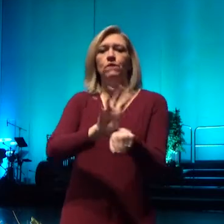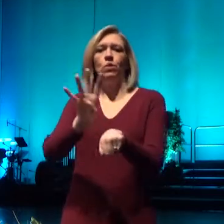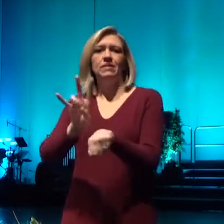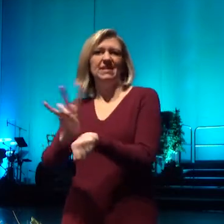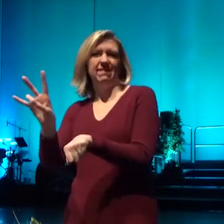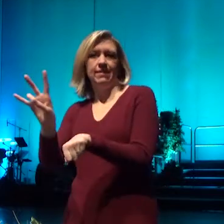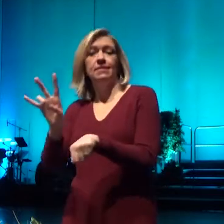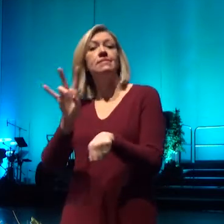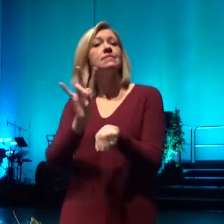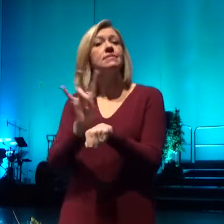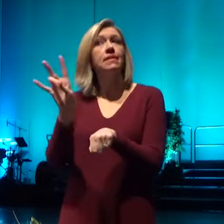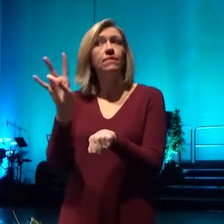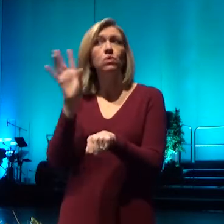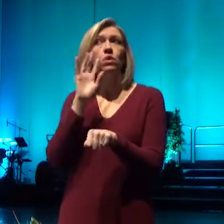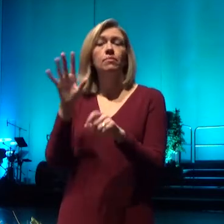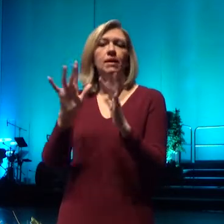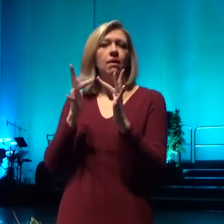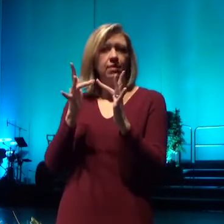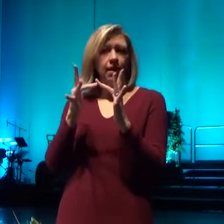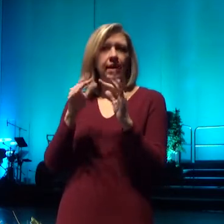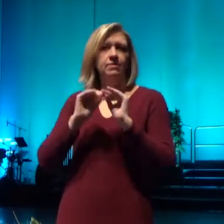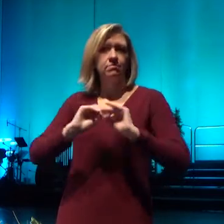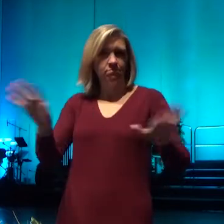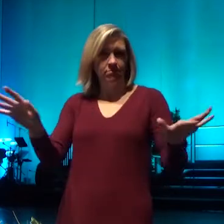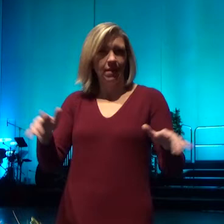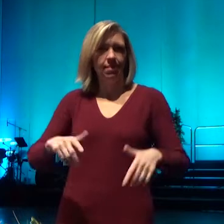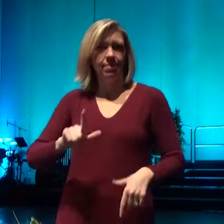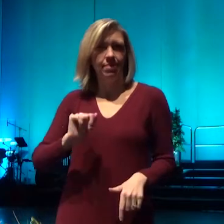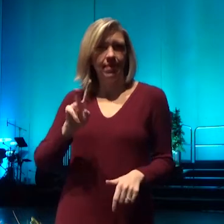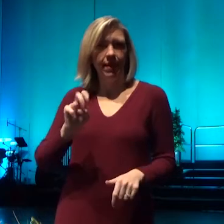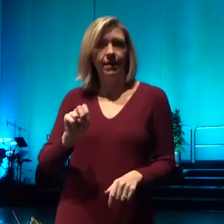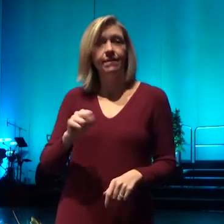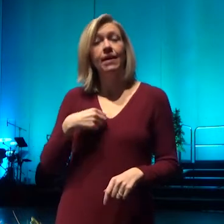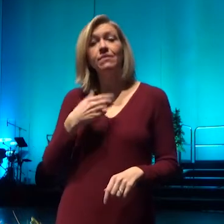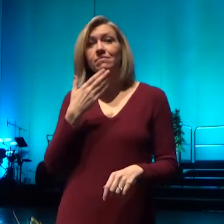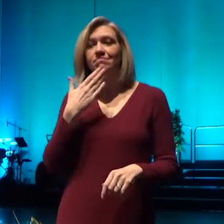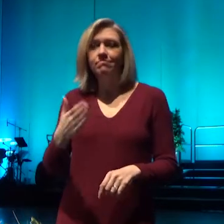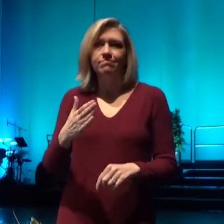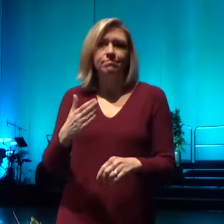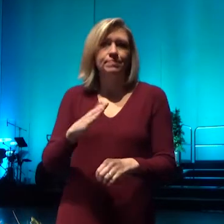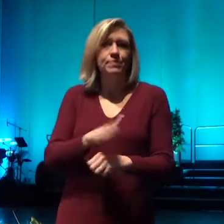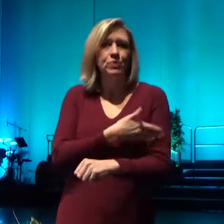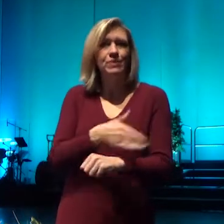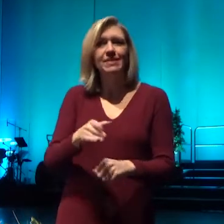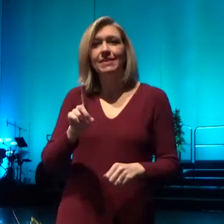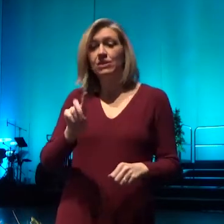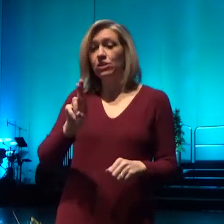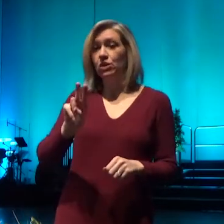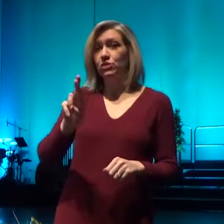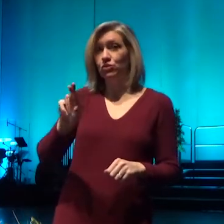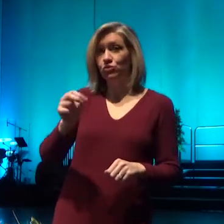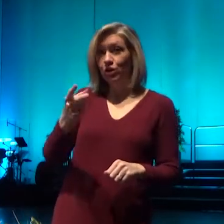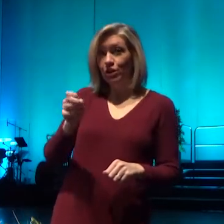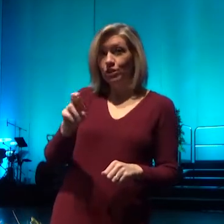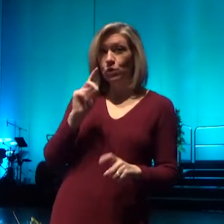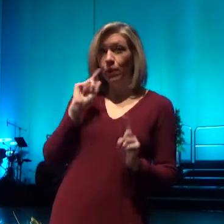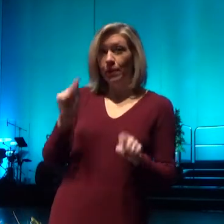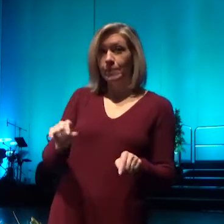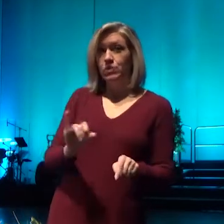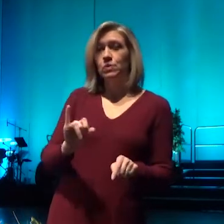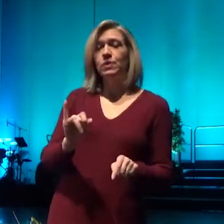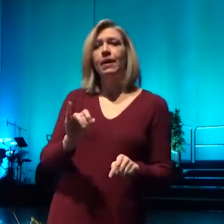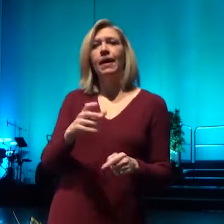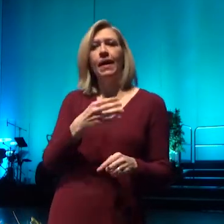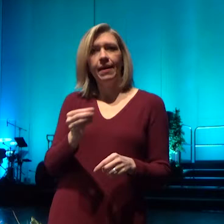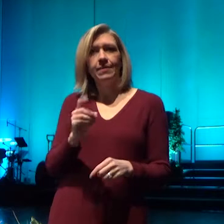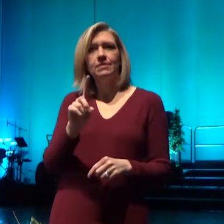The 7 p.m.s are live stream, and we've got incredible music. Dr. Roger's with us as well. And just as a last note, Dr. Roger will be here speaking next